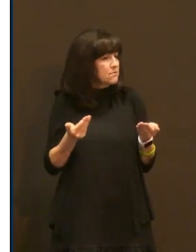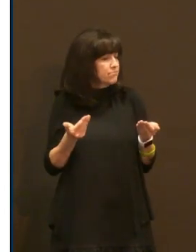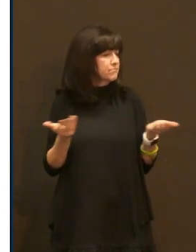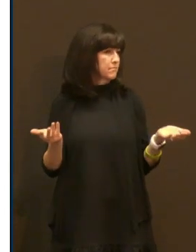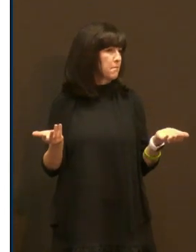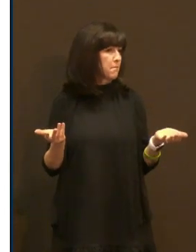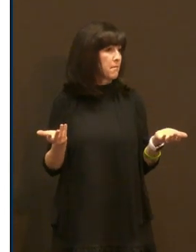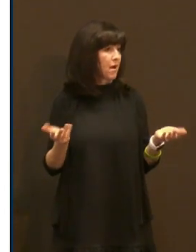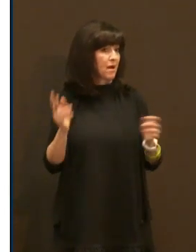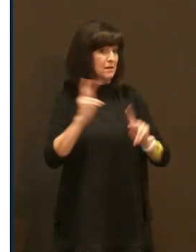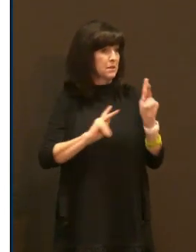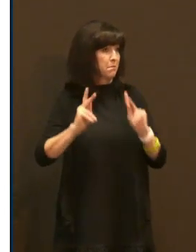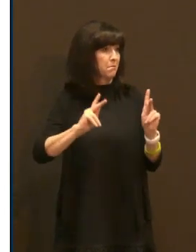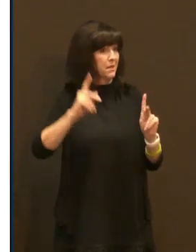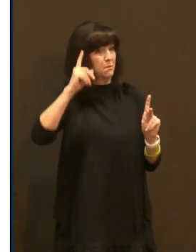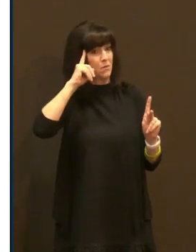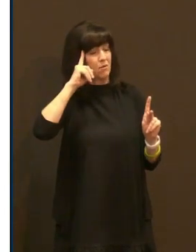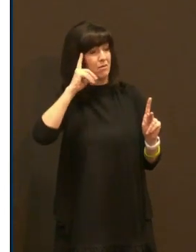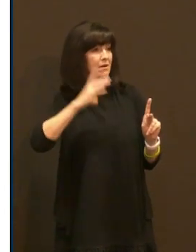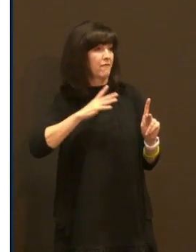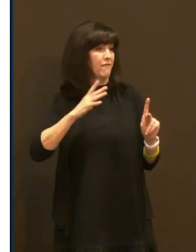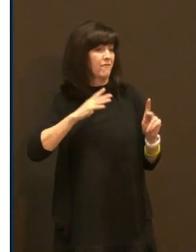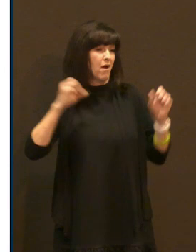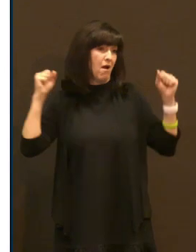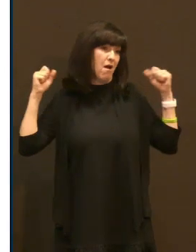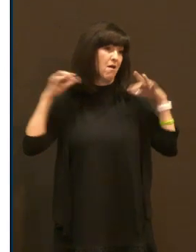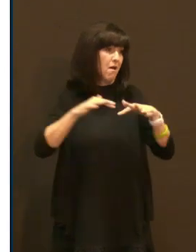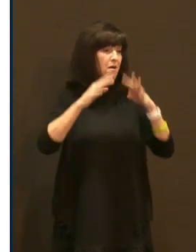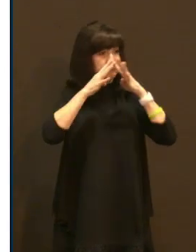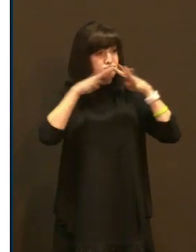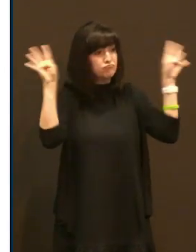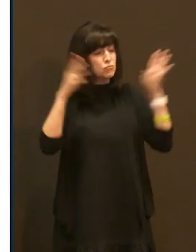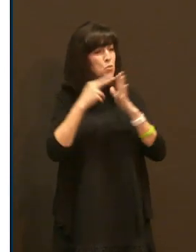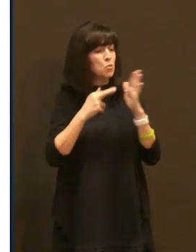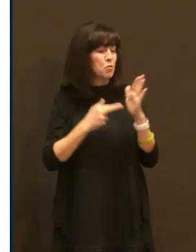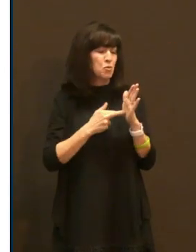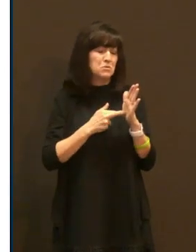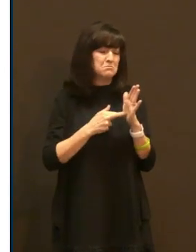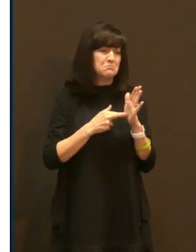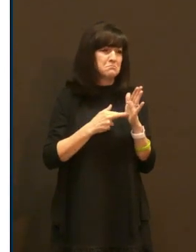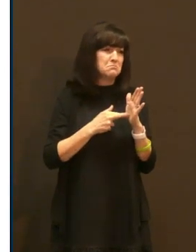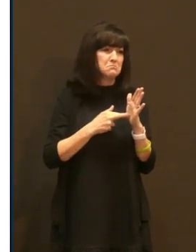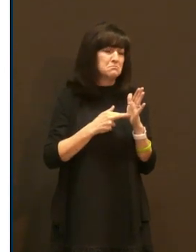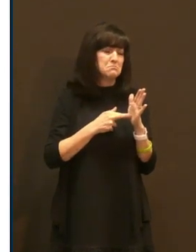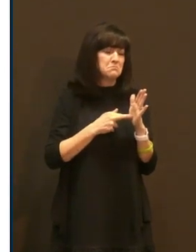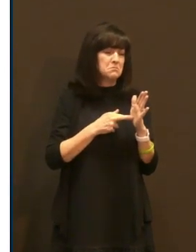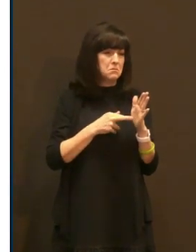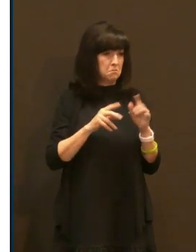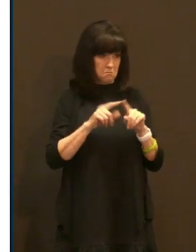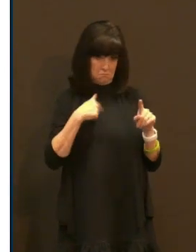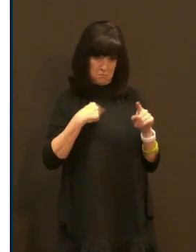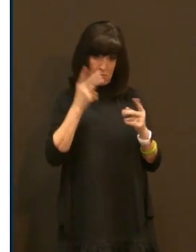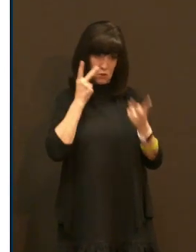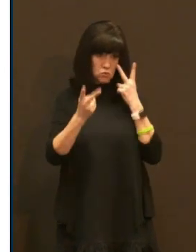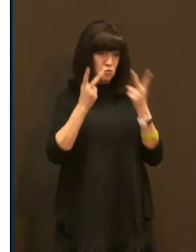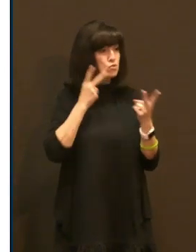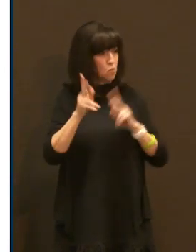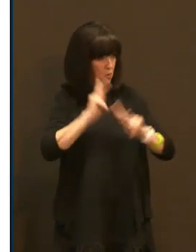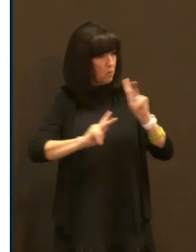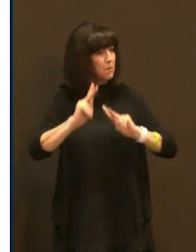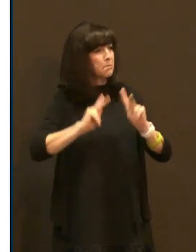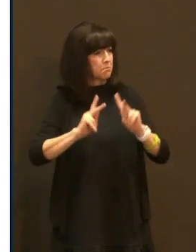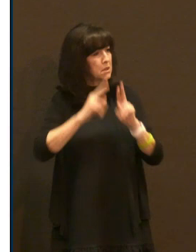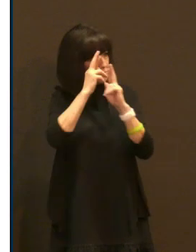these kinds of measures. And so I just was really, I was really pleased with what I saw